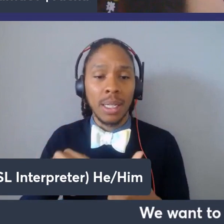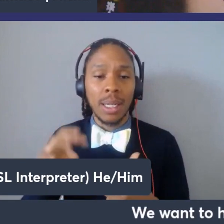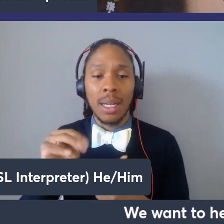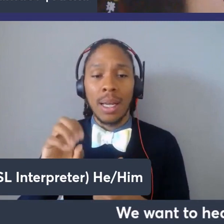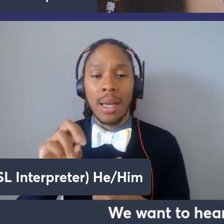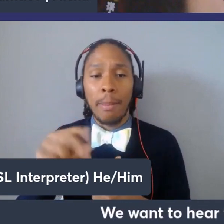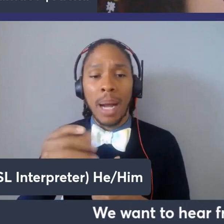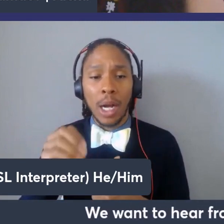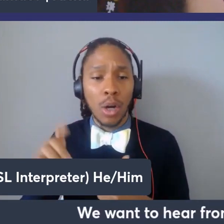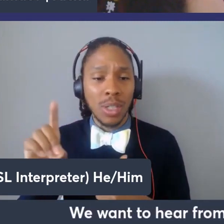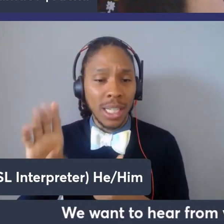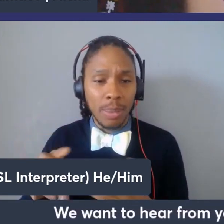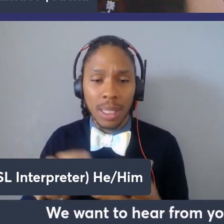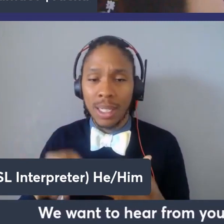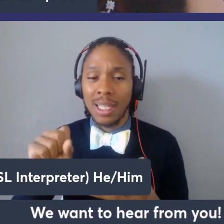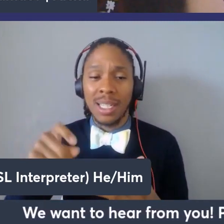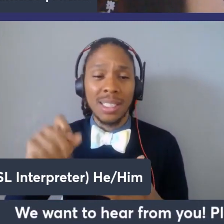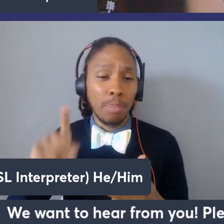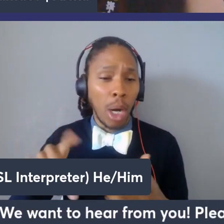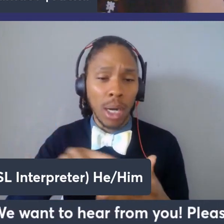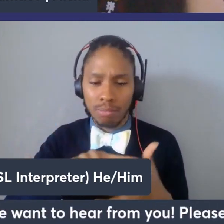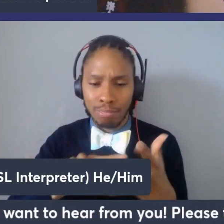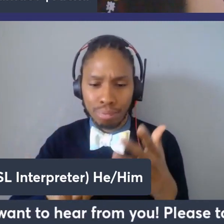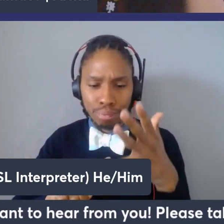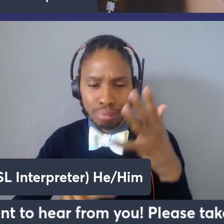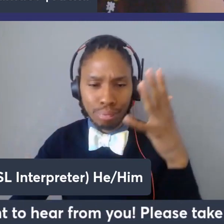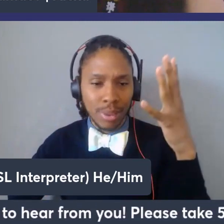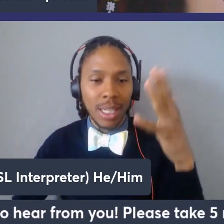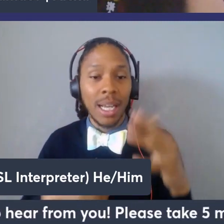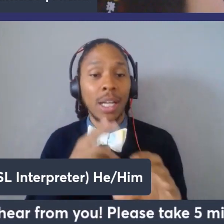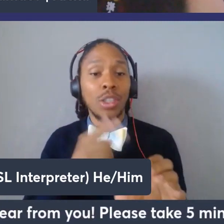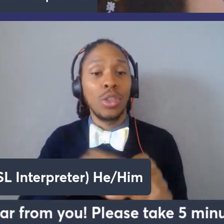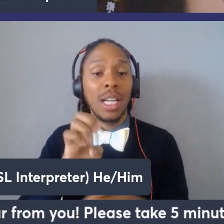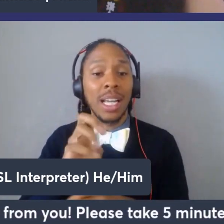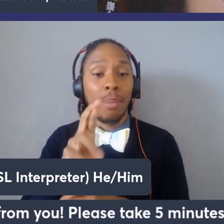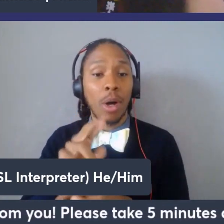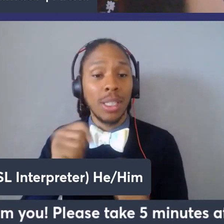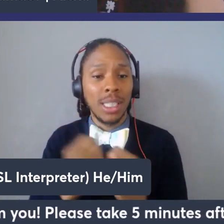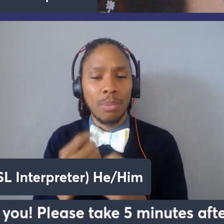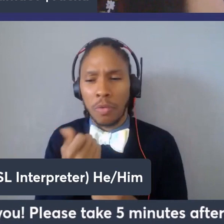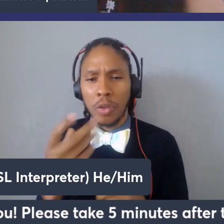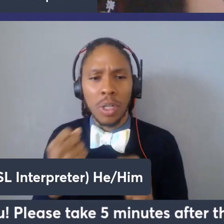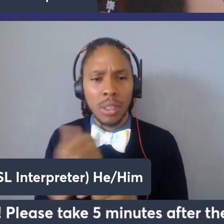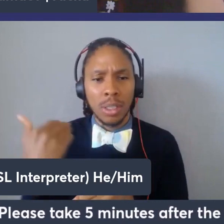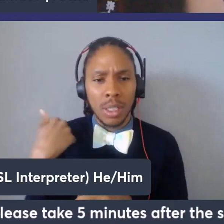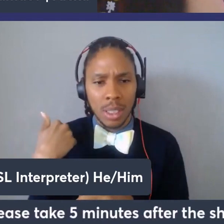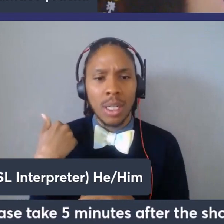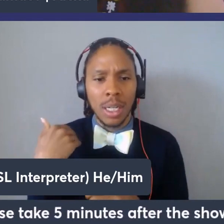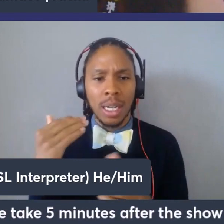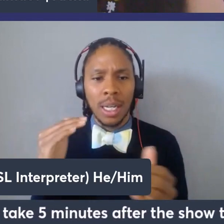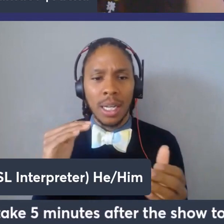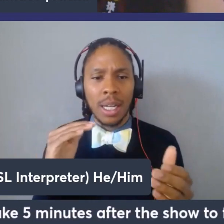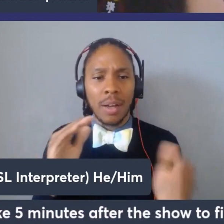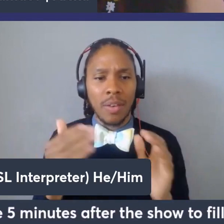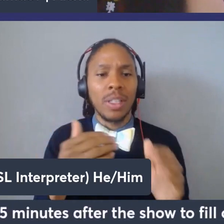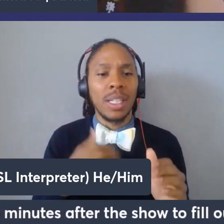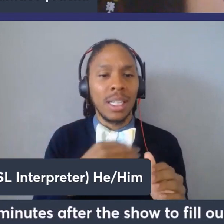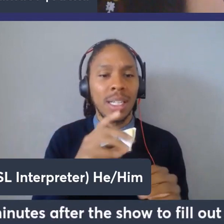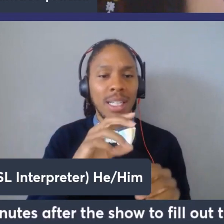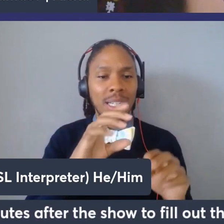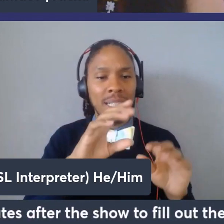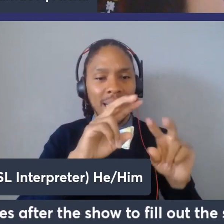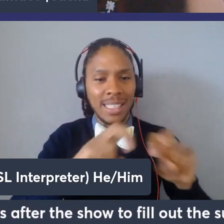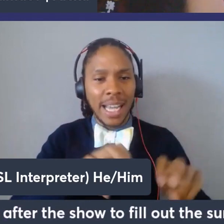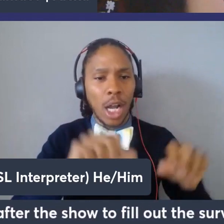MongoDB, Spark, all sorts of fun stuff, and joined the EMR team a few years ago. First as a big data architect to help our customers figure out